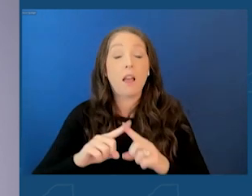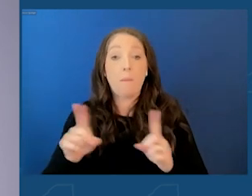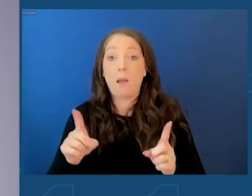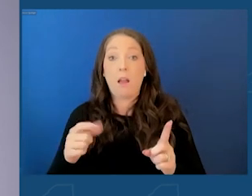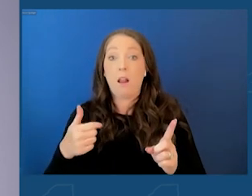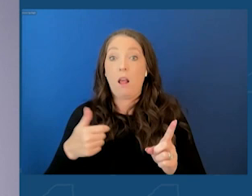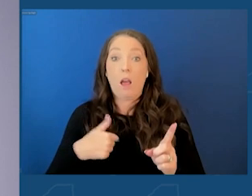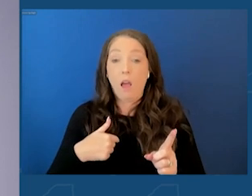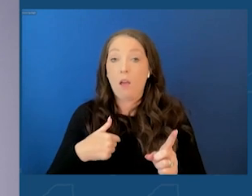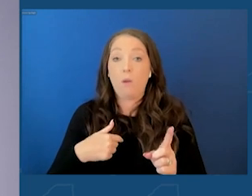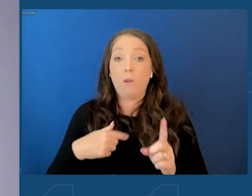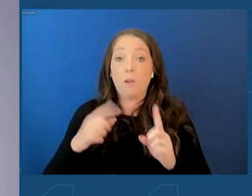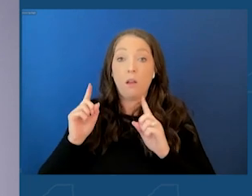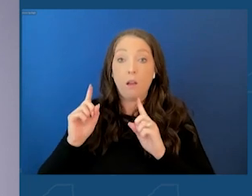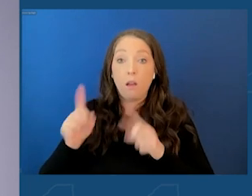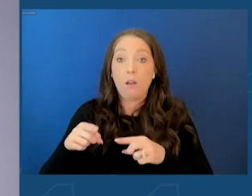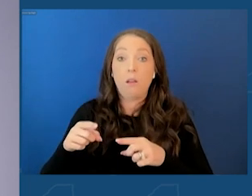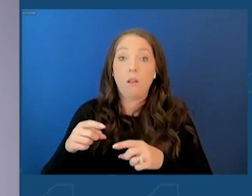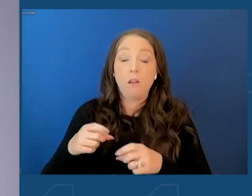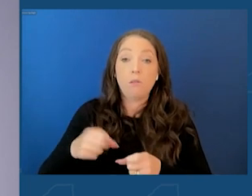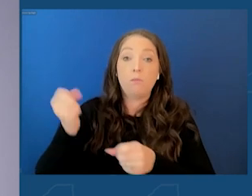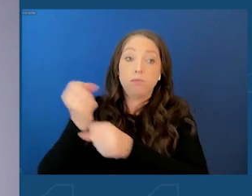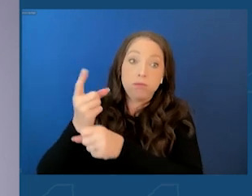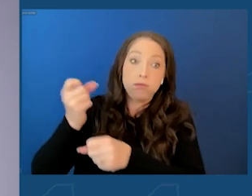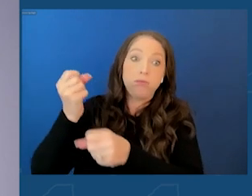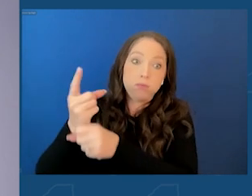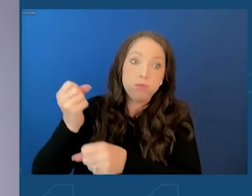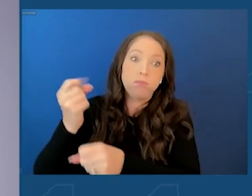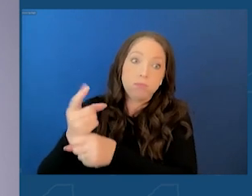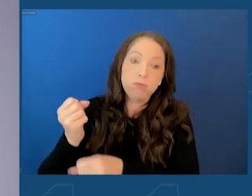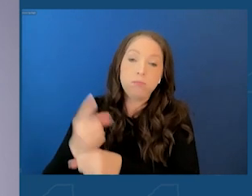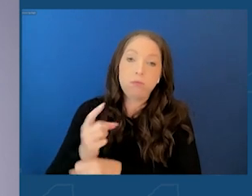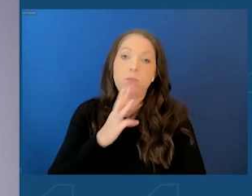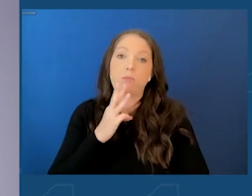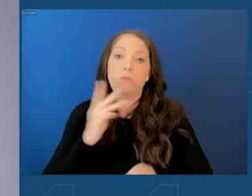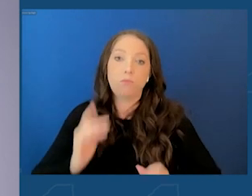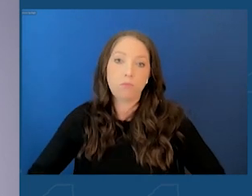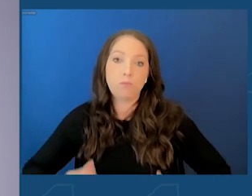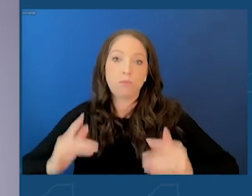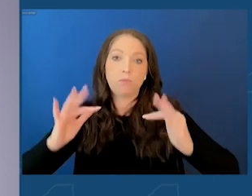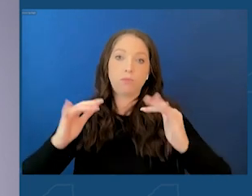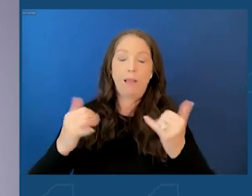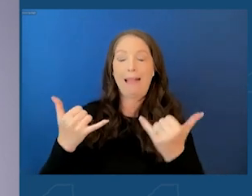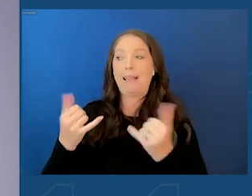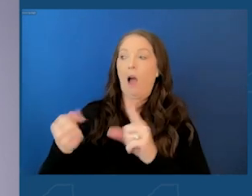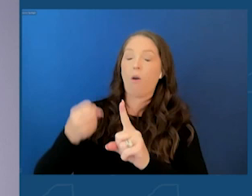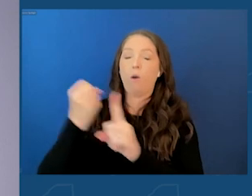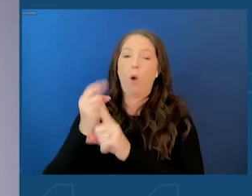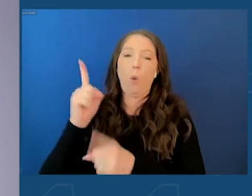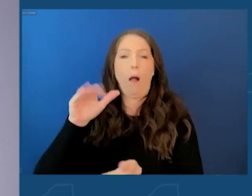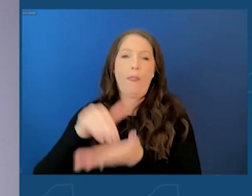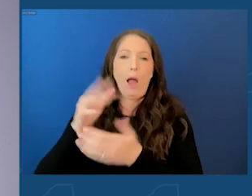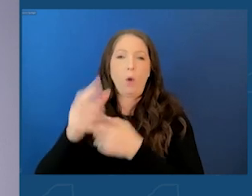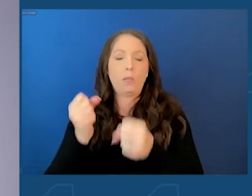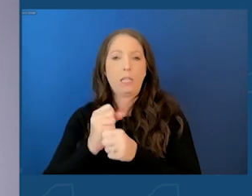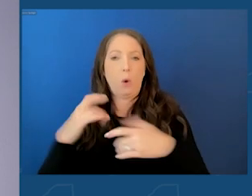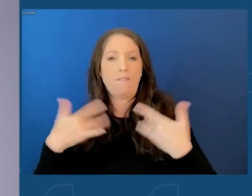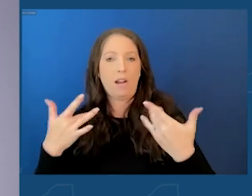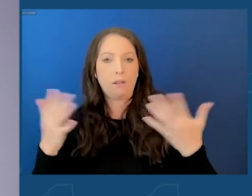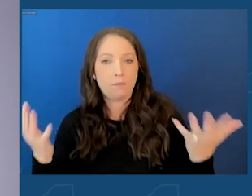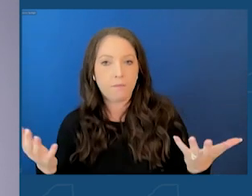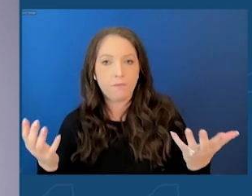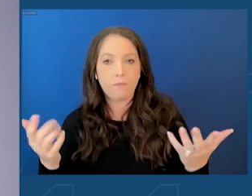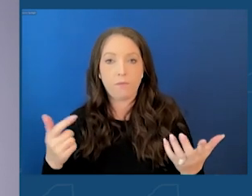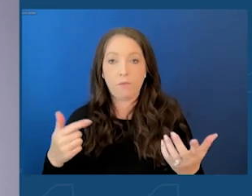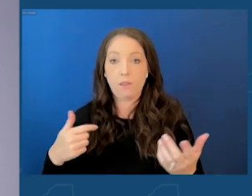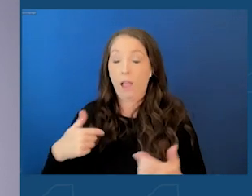multiple year after year, 100-year flooding events, and now we had our first 1,000-year event. We had record snowfall, and I'm from Buffalo, and I'm